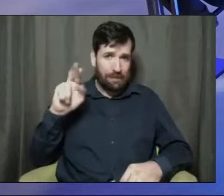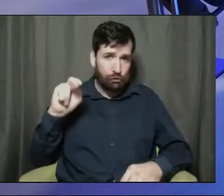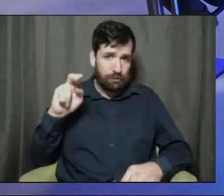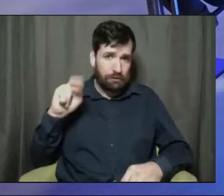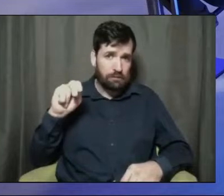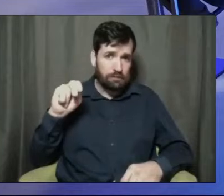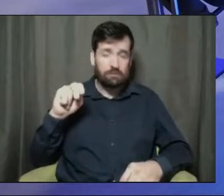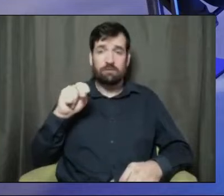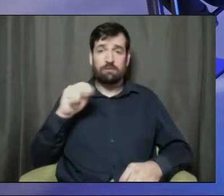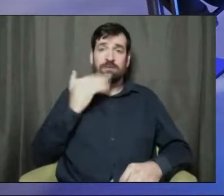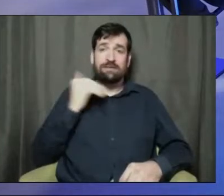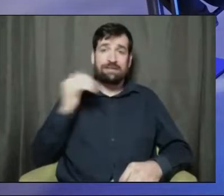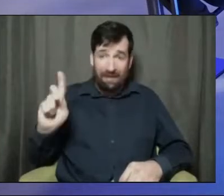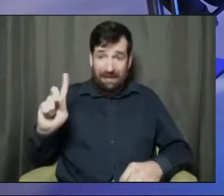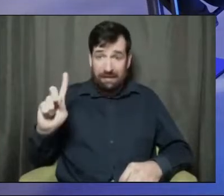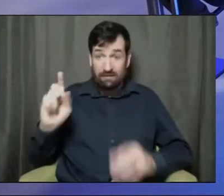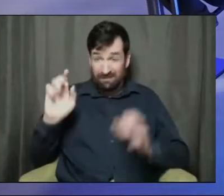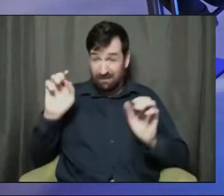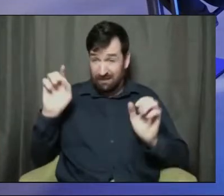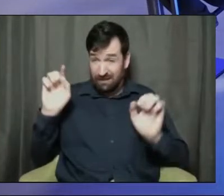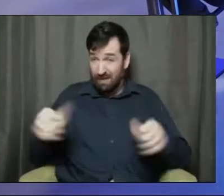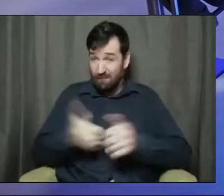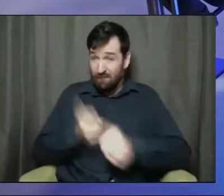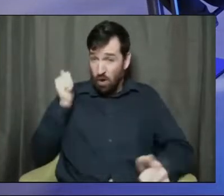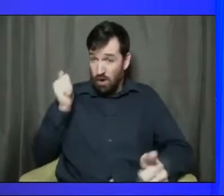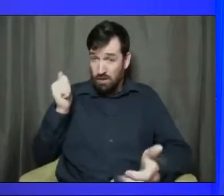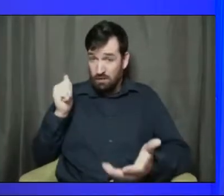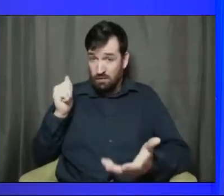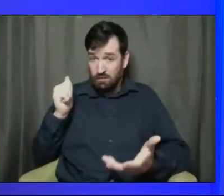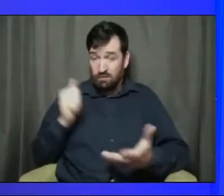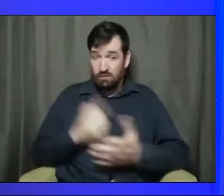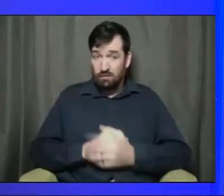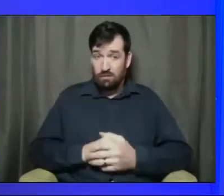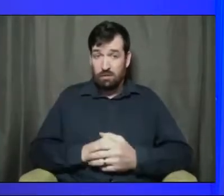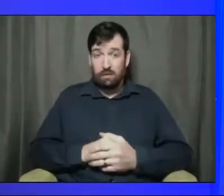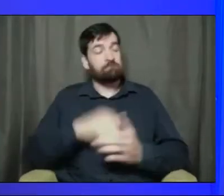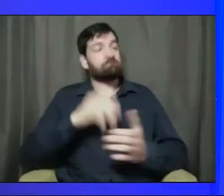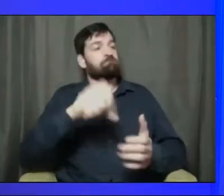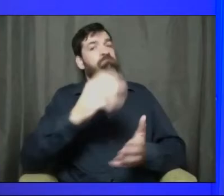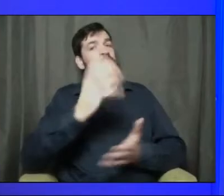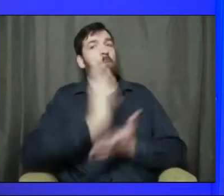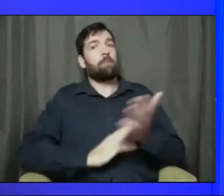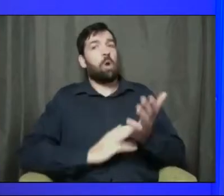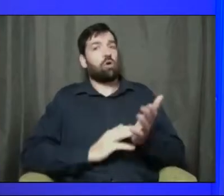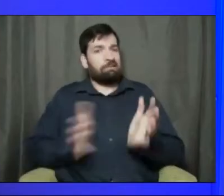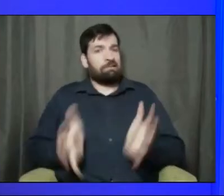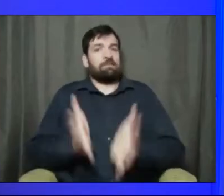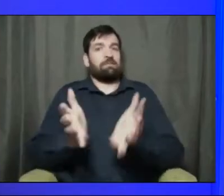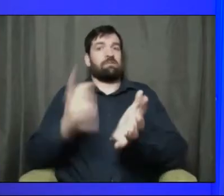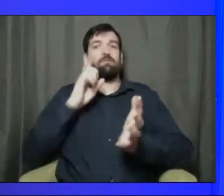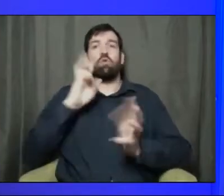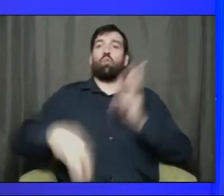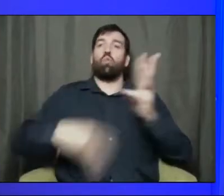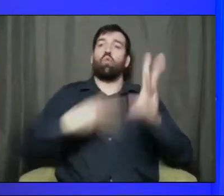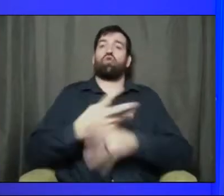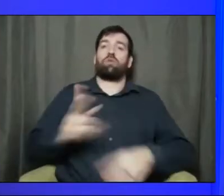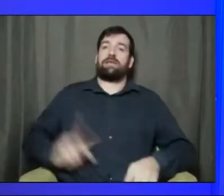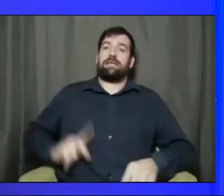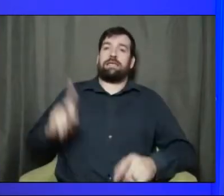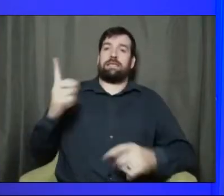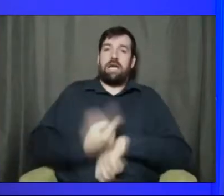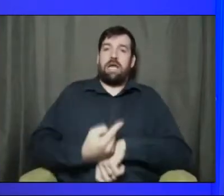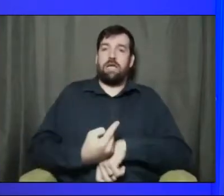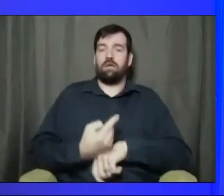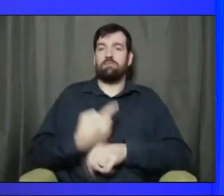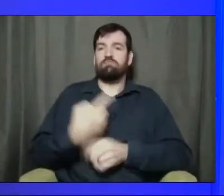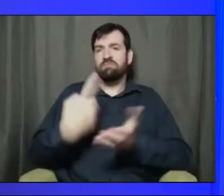avoid to stay away from kidney disease? Yeah, this is part of the initiative for World Kidney Day, is to discuss some of